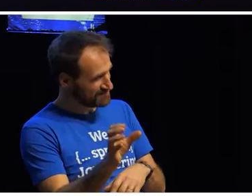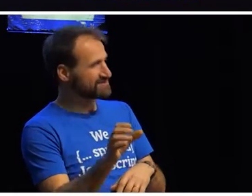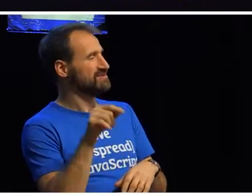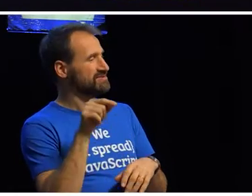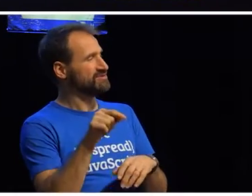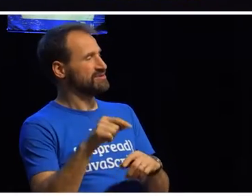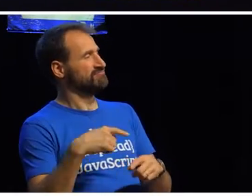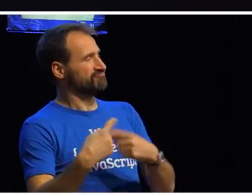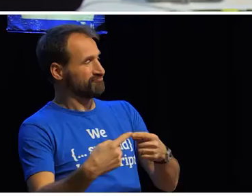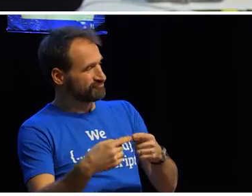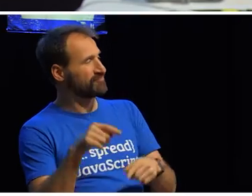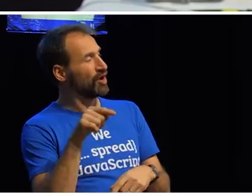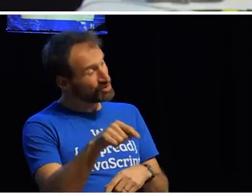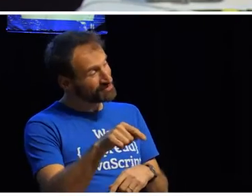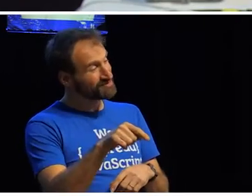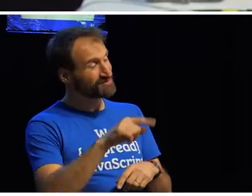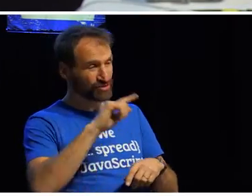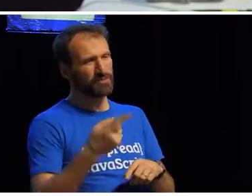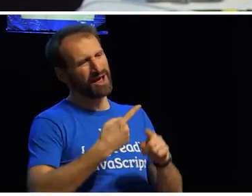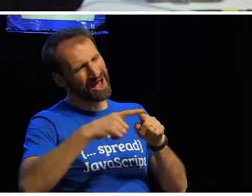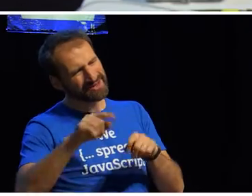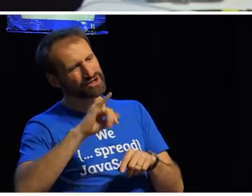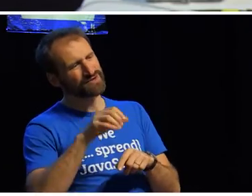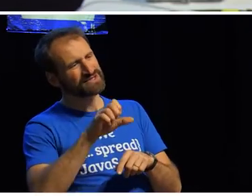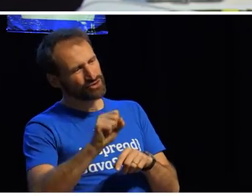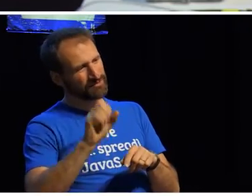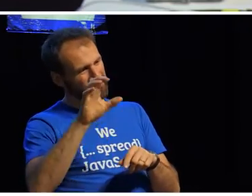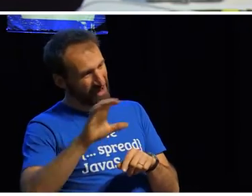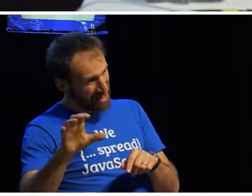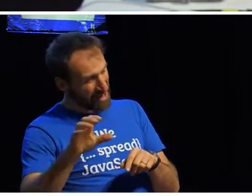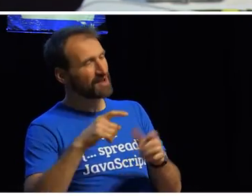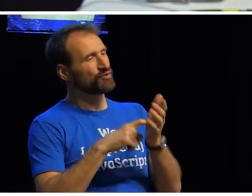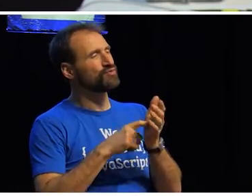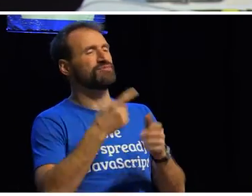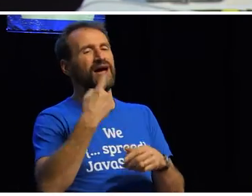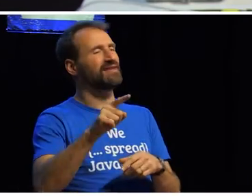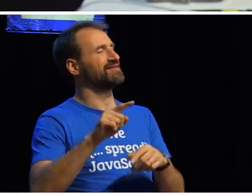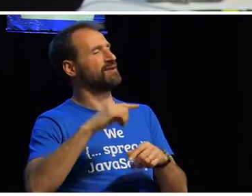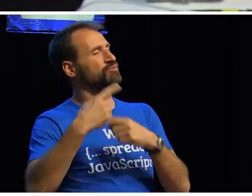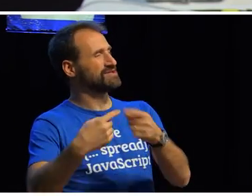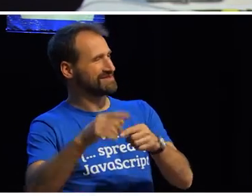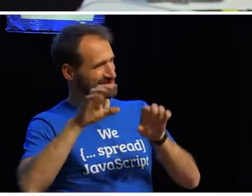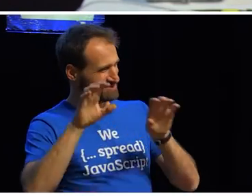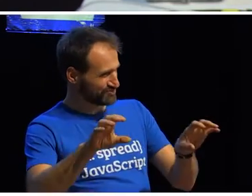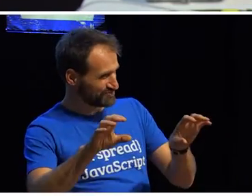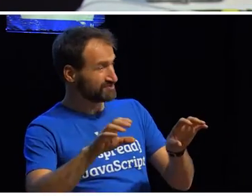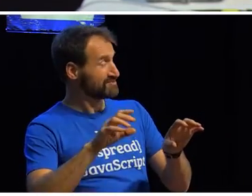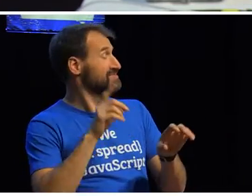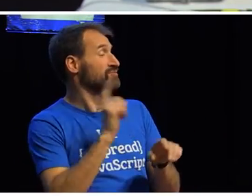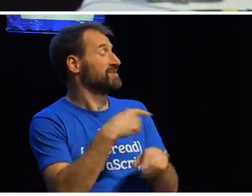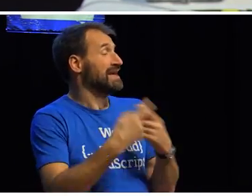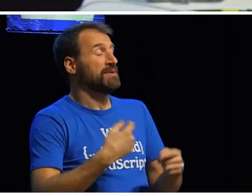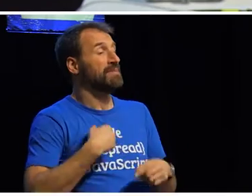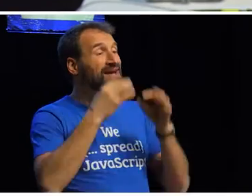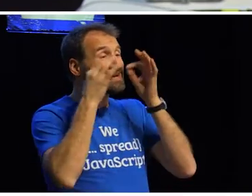having, you know, running another JavaScript file with another process here. Otherwise, you know, because every time my cat is moving